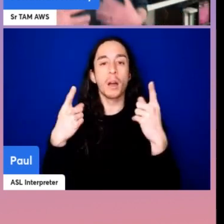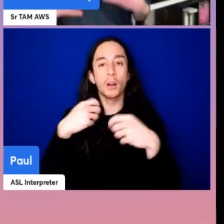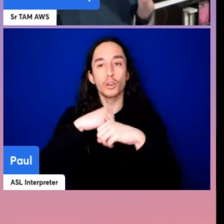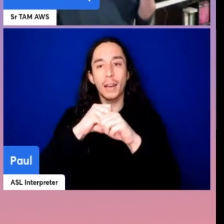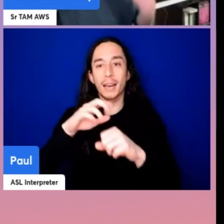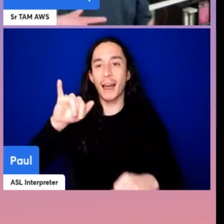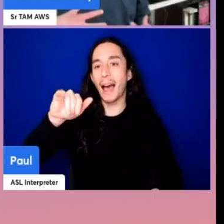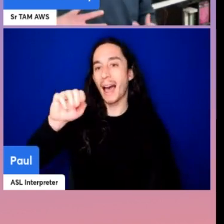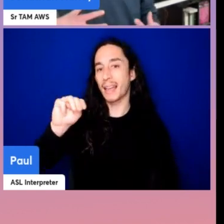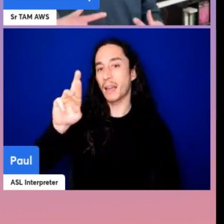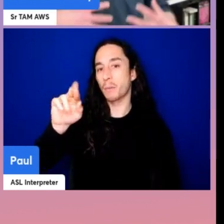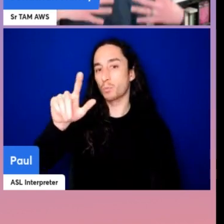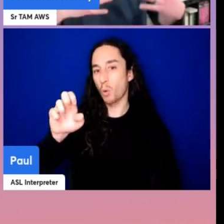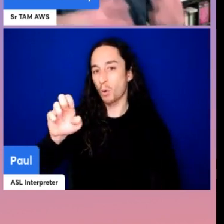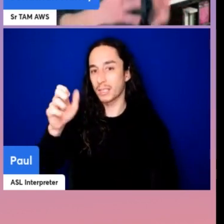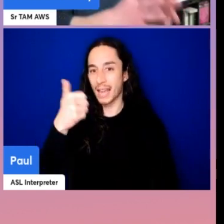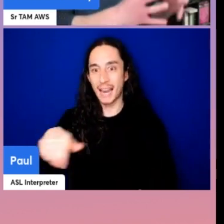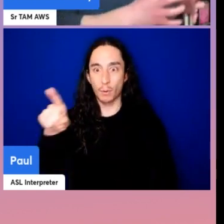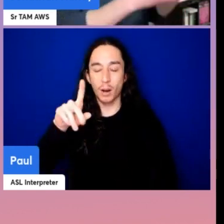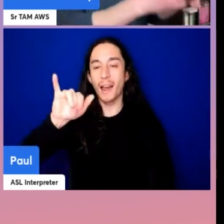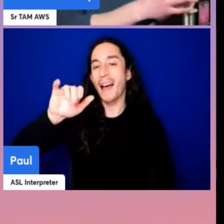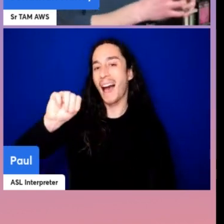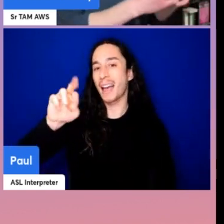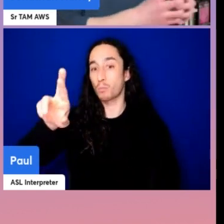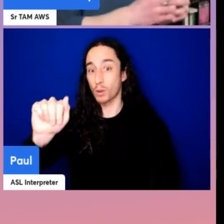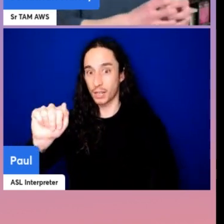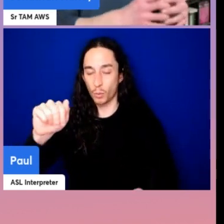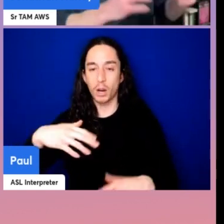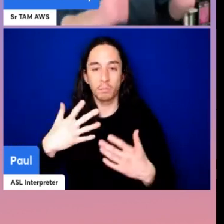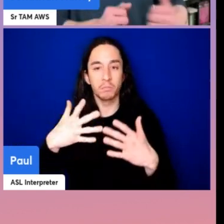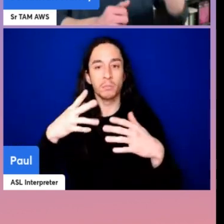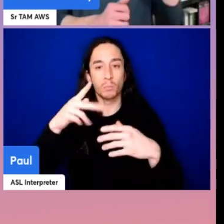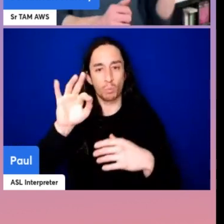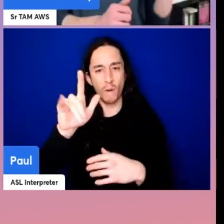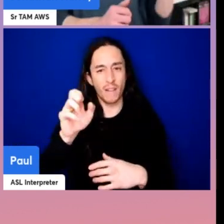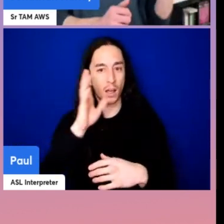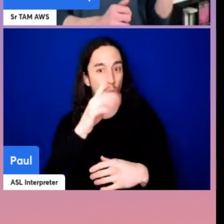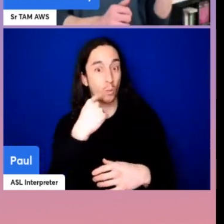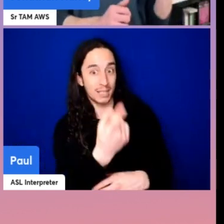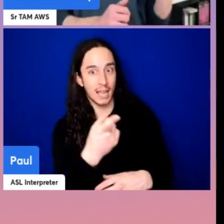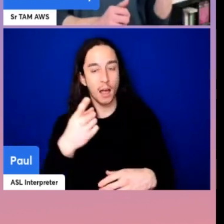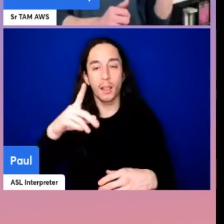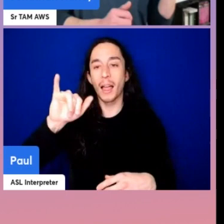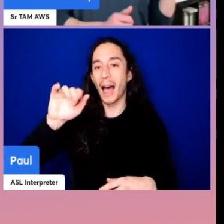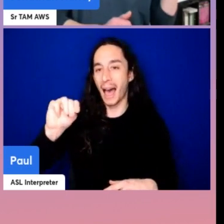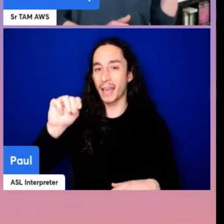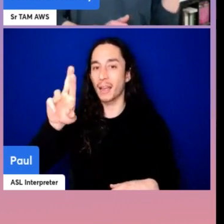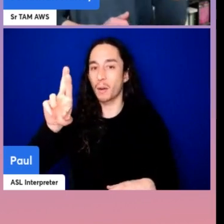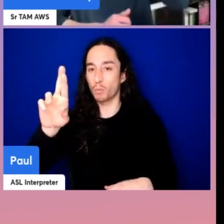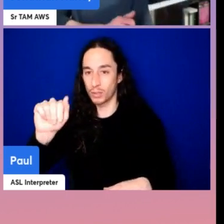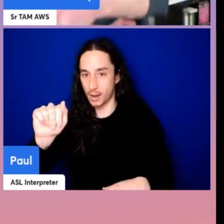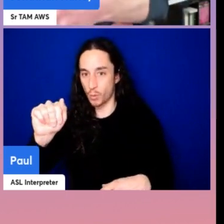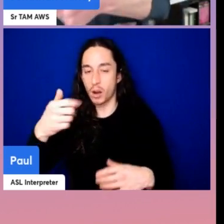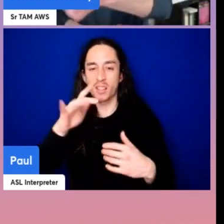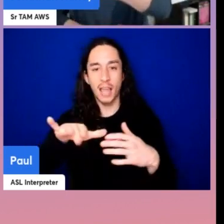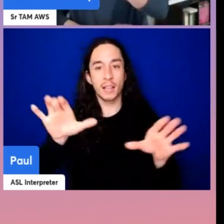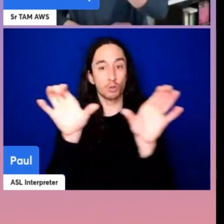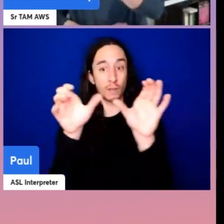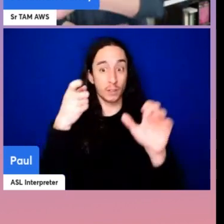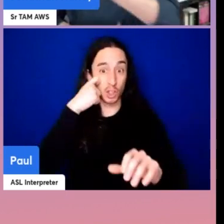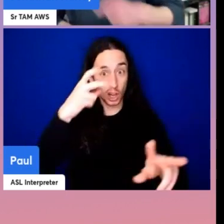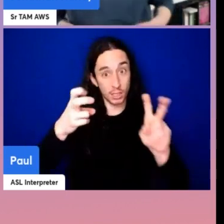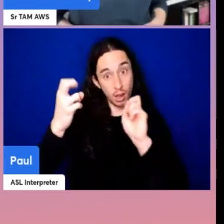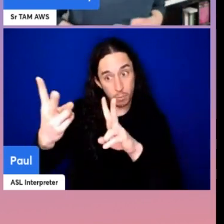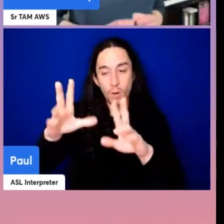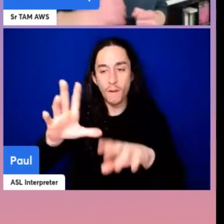Anywhere profile. And the profile is what's going to tell IAM Roles Anywhere that for the certificate we just uploaded, it's okay